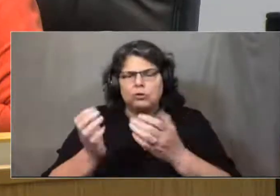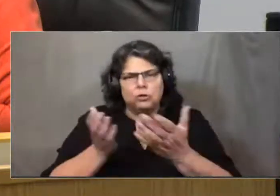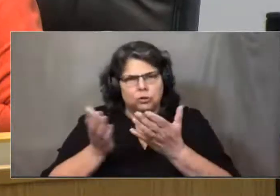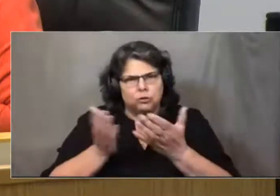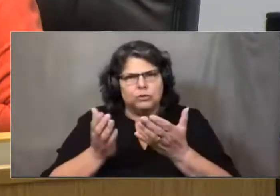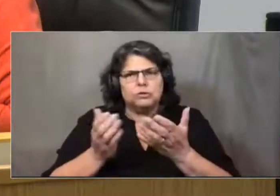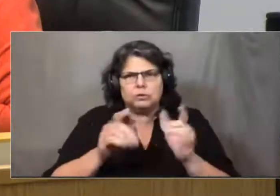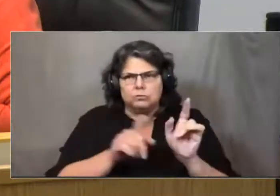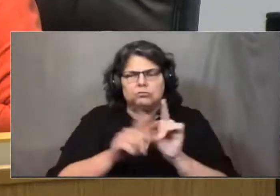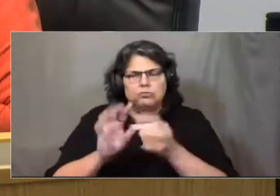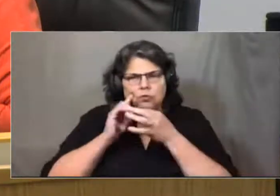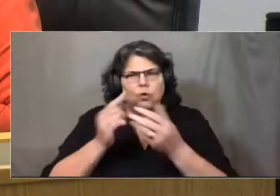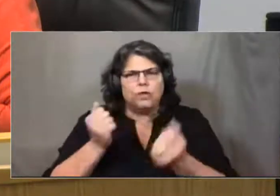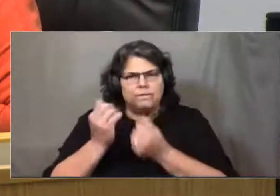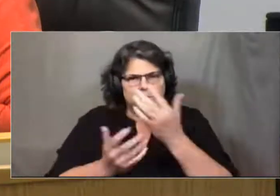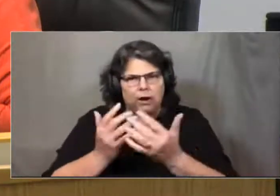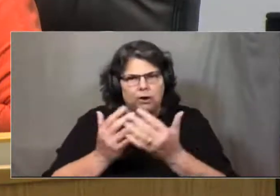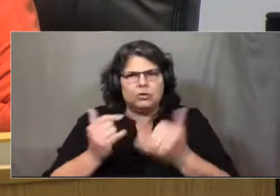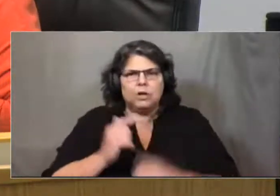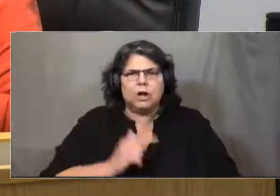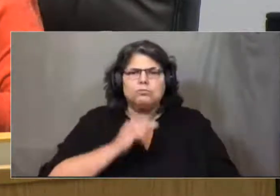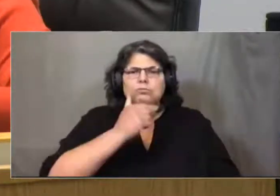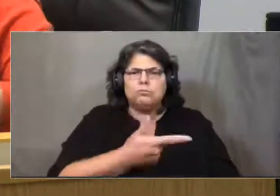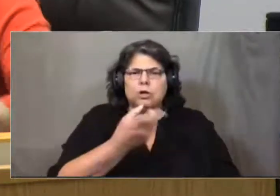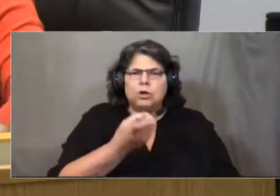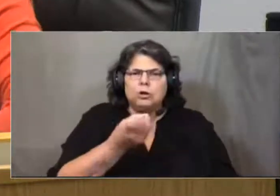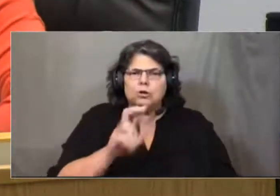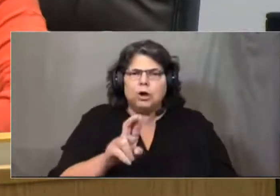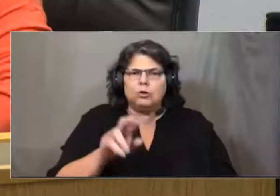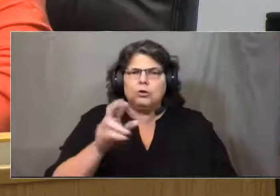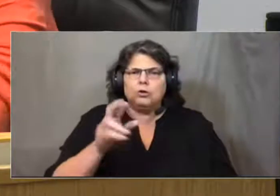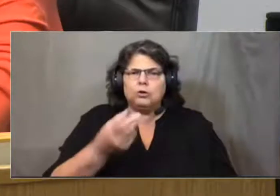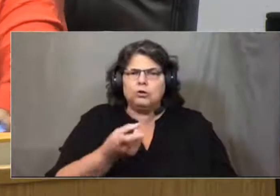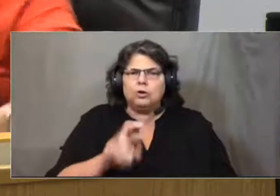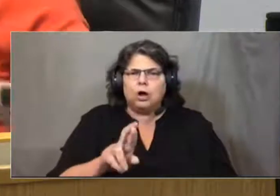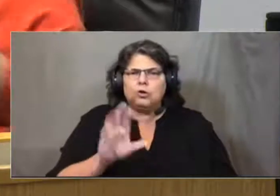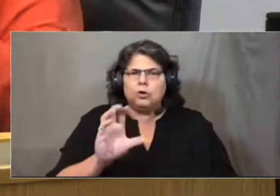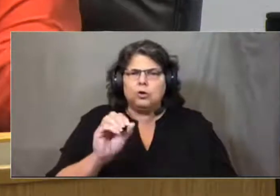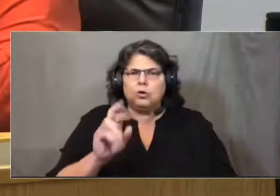So with that, I will go ahead and turn it over to Dr. Coren. Thank you.